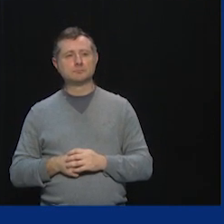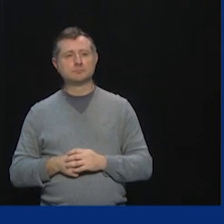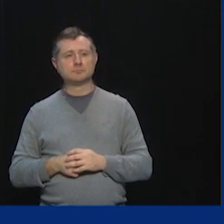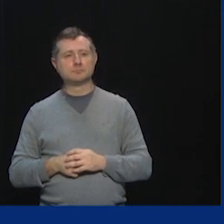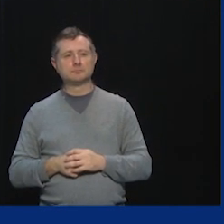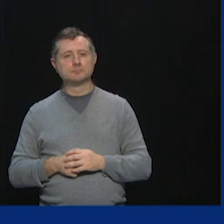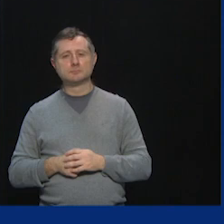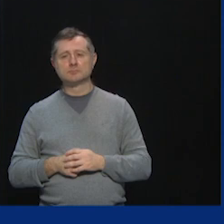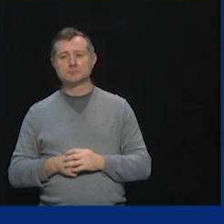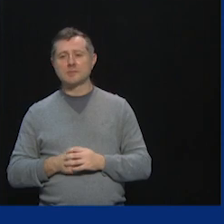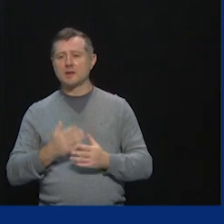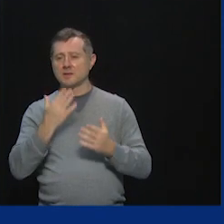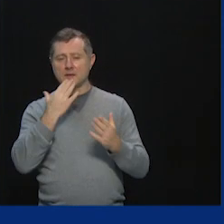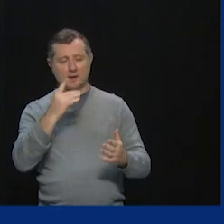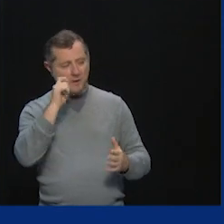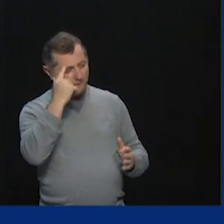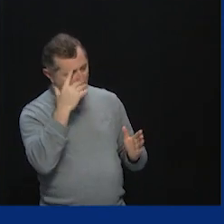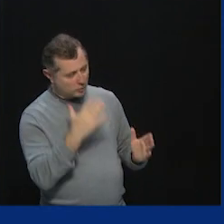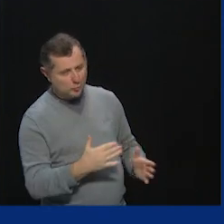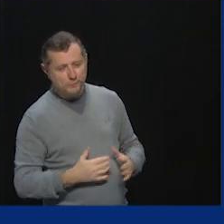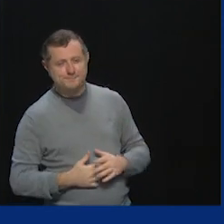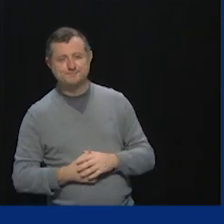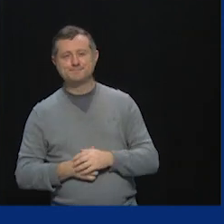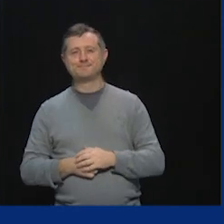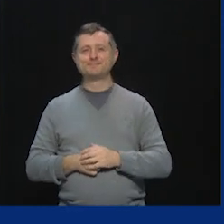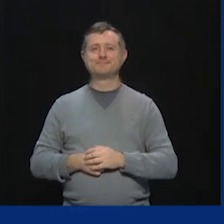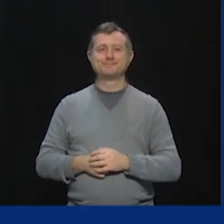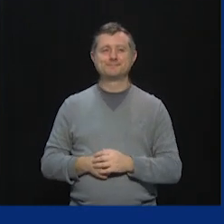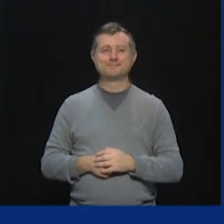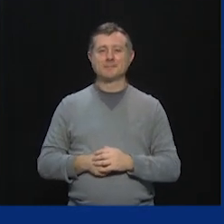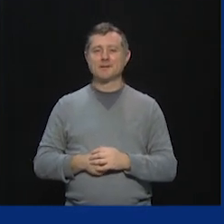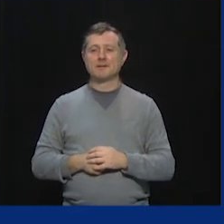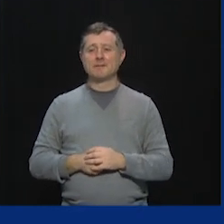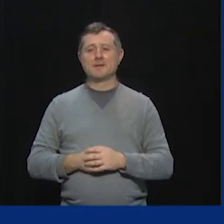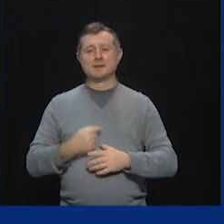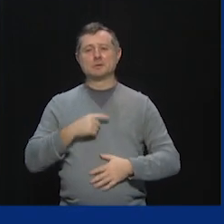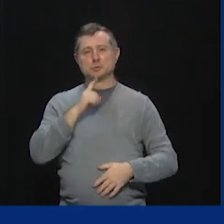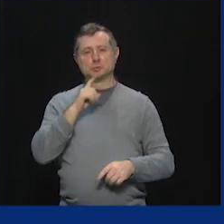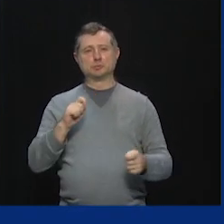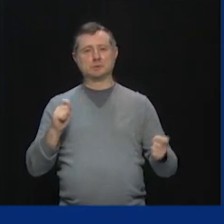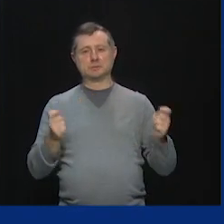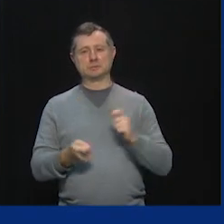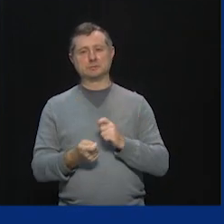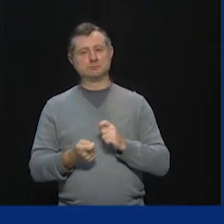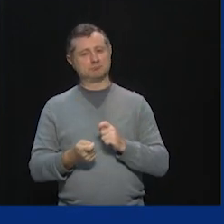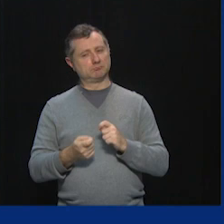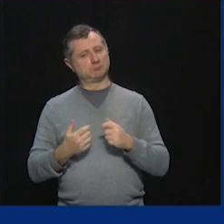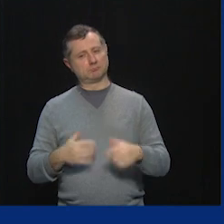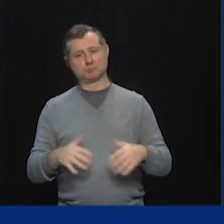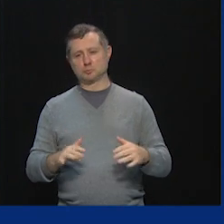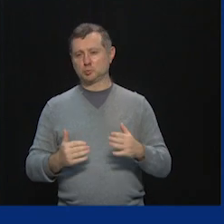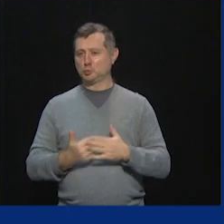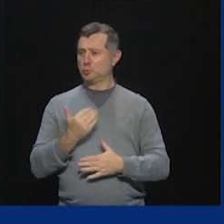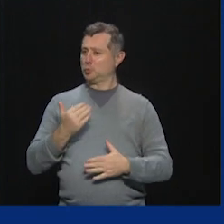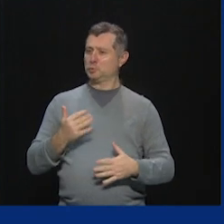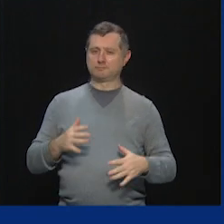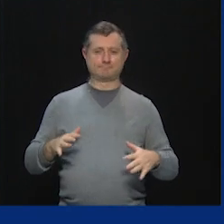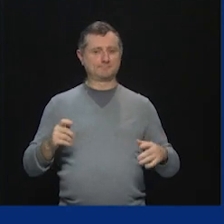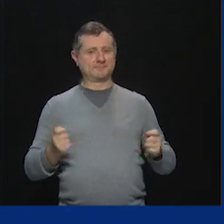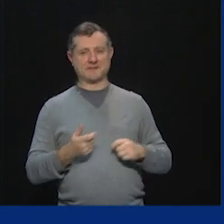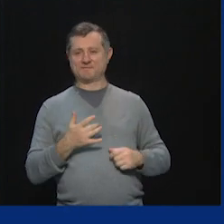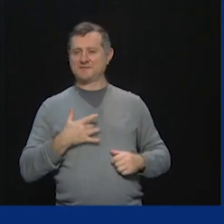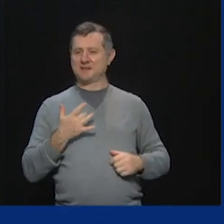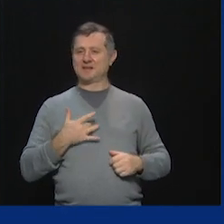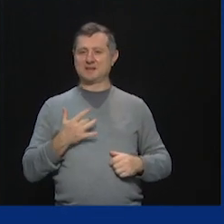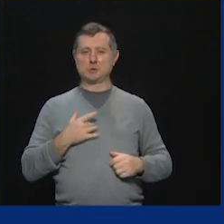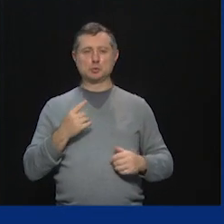Thank you, Governor. It is quite a change, a refreshing change of tone from where we were a few